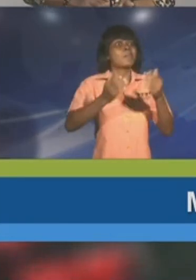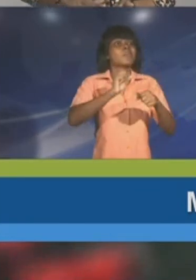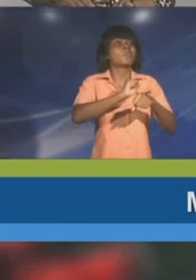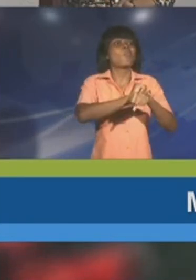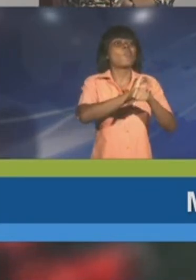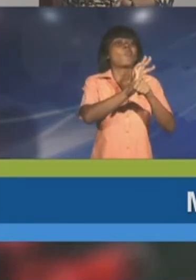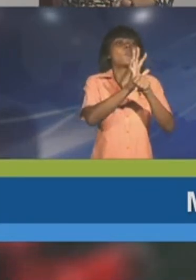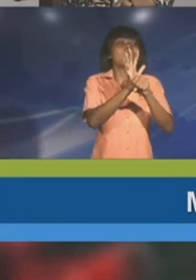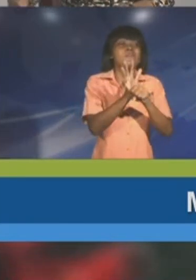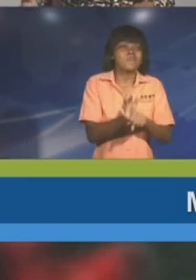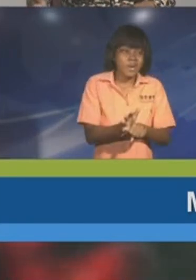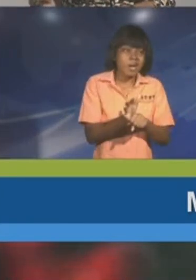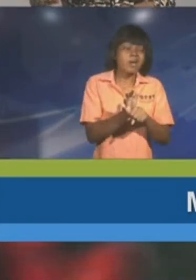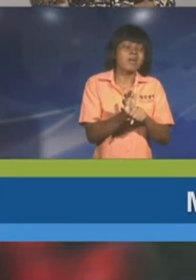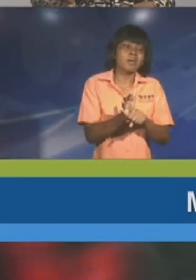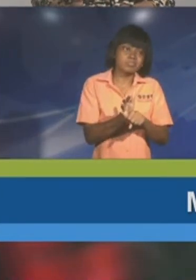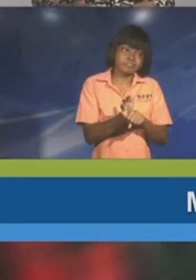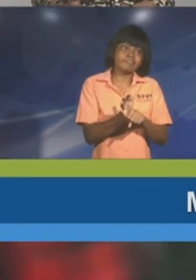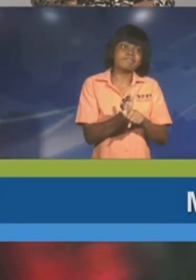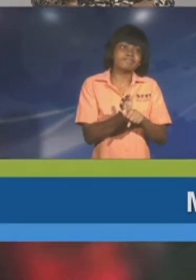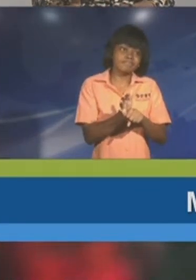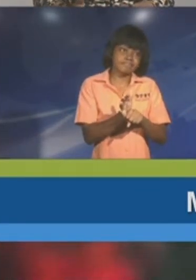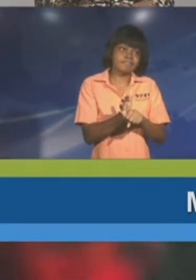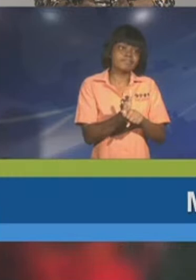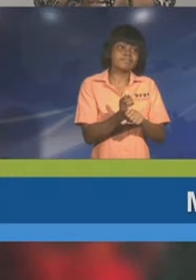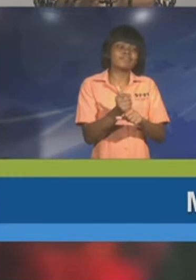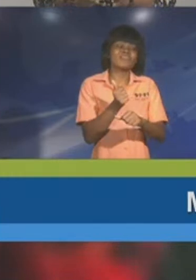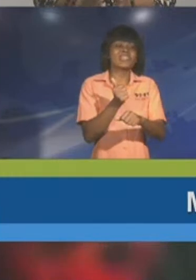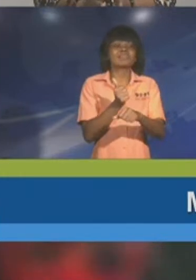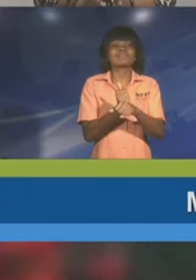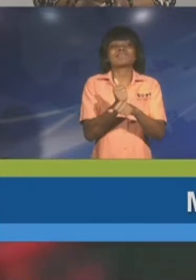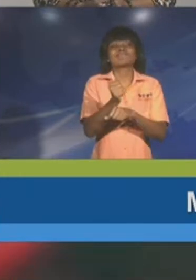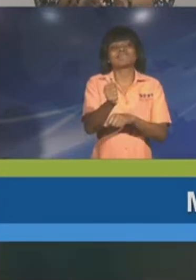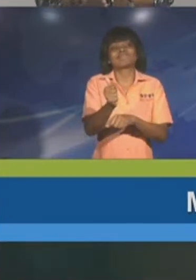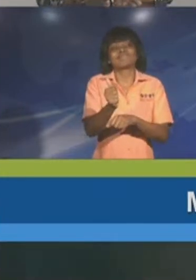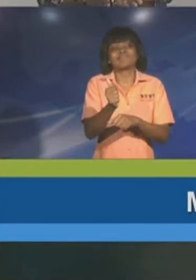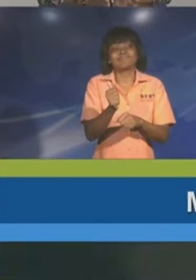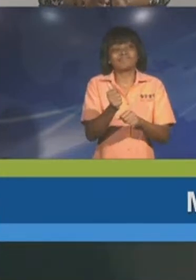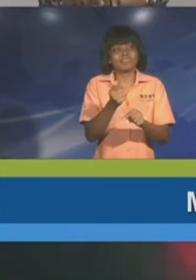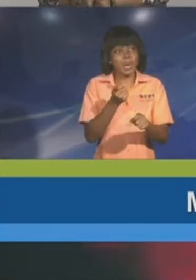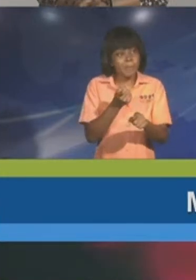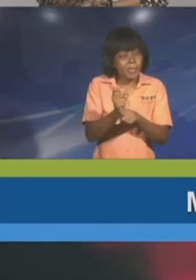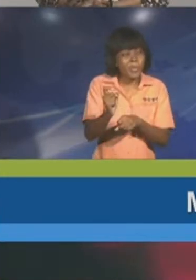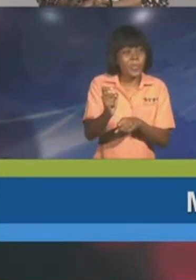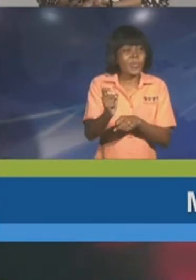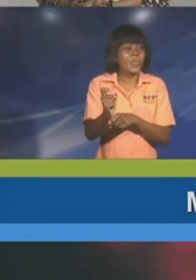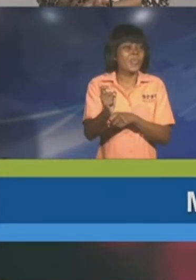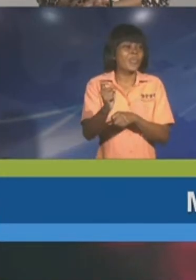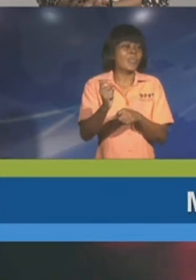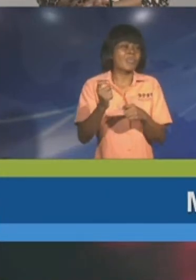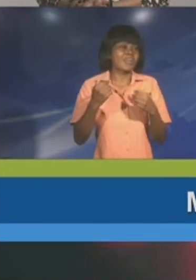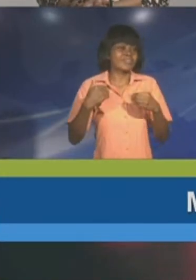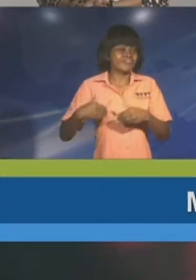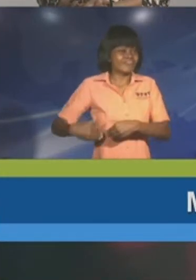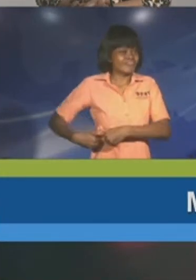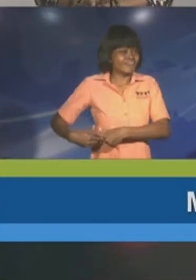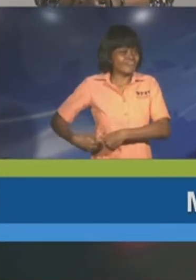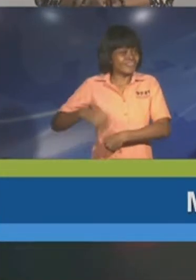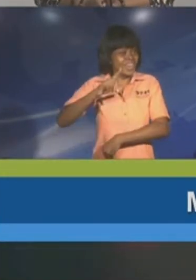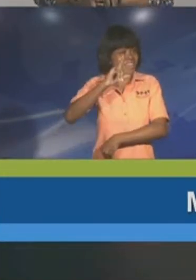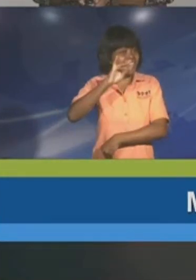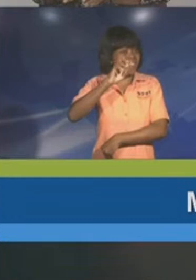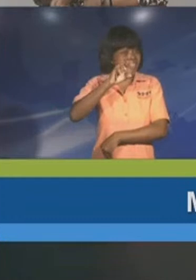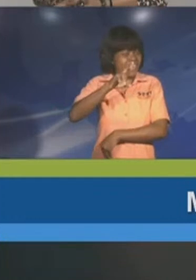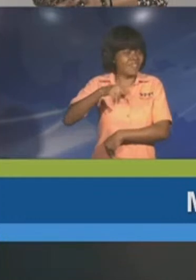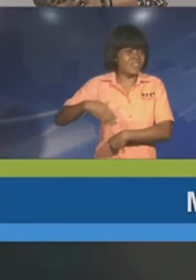more inflamed when you get exposed to the adenovirus. So it might be previous infection with COVID